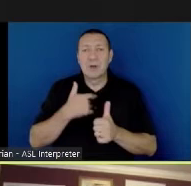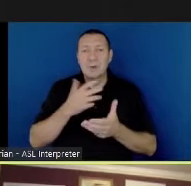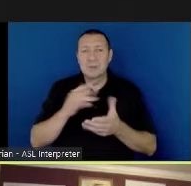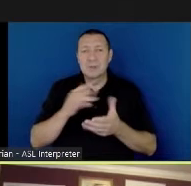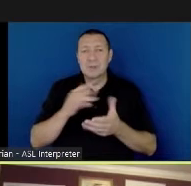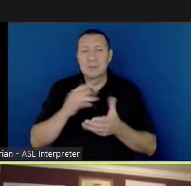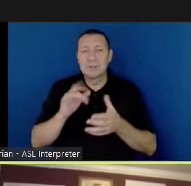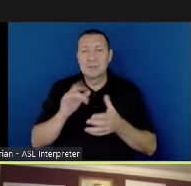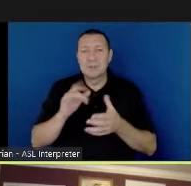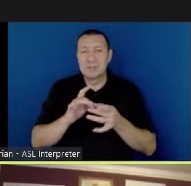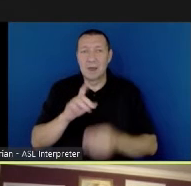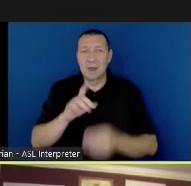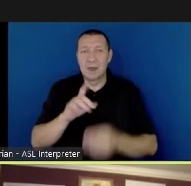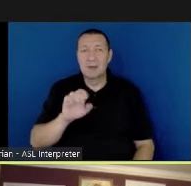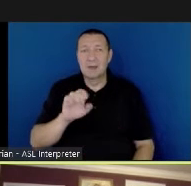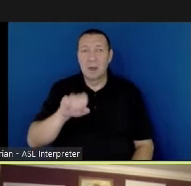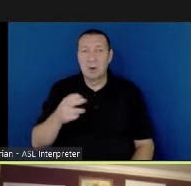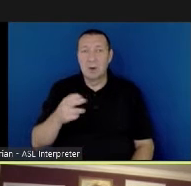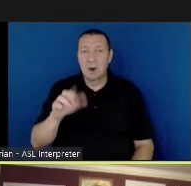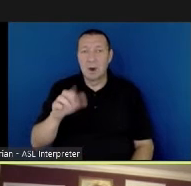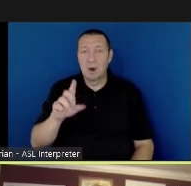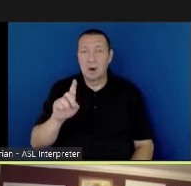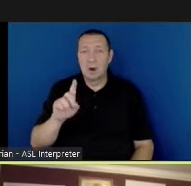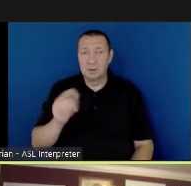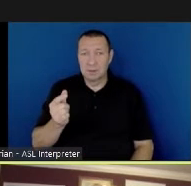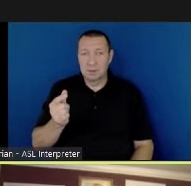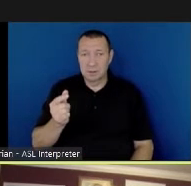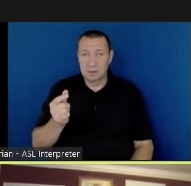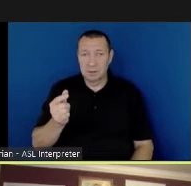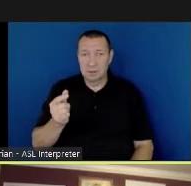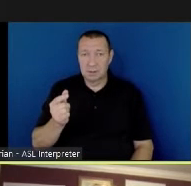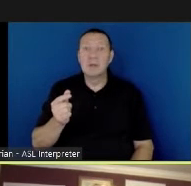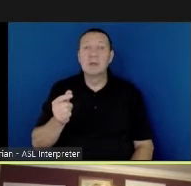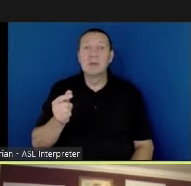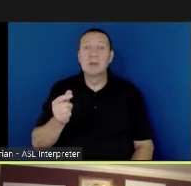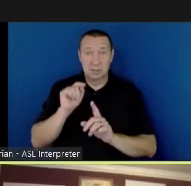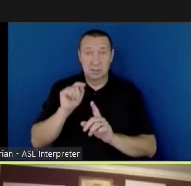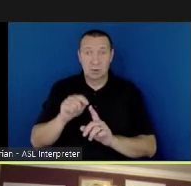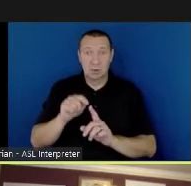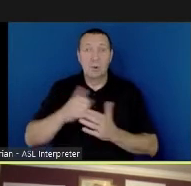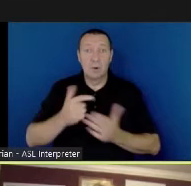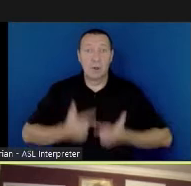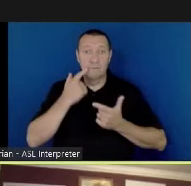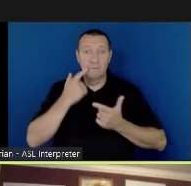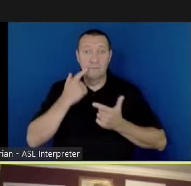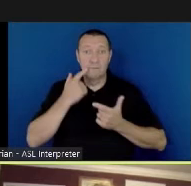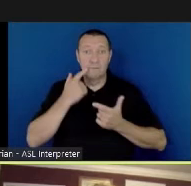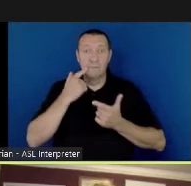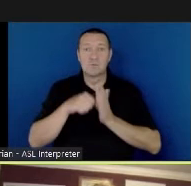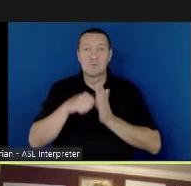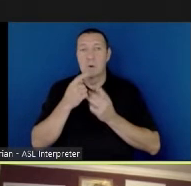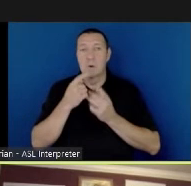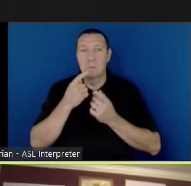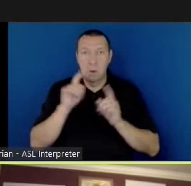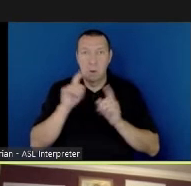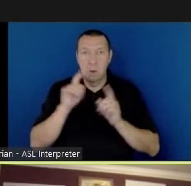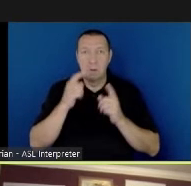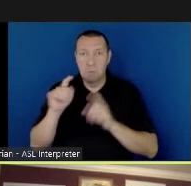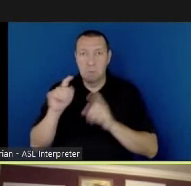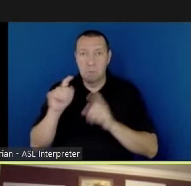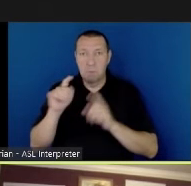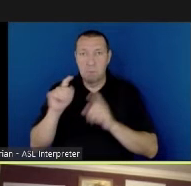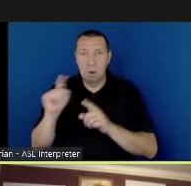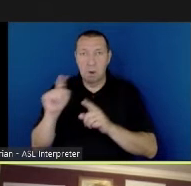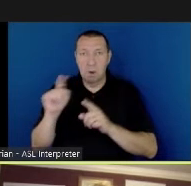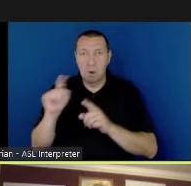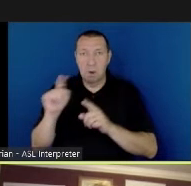Deborah Harding. Deborah Harding, who has a lifetime of impressive achievements, worked at Peace Corps